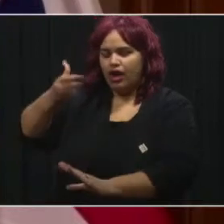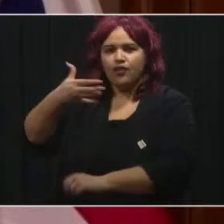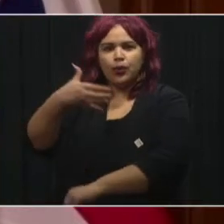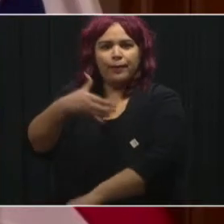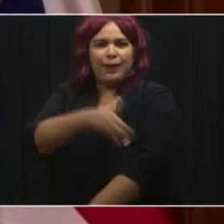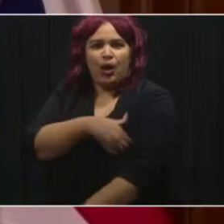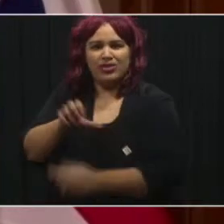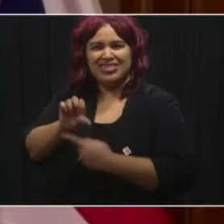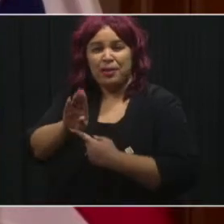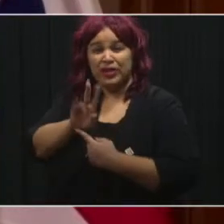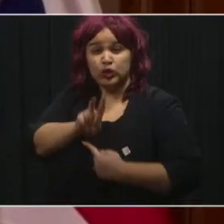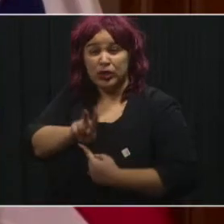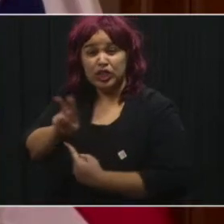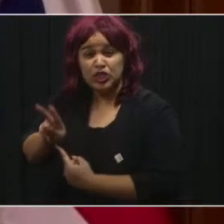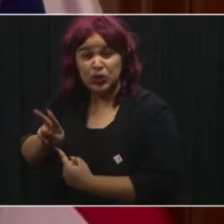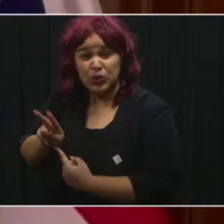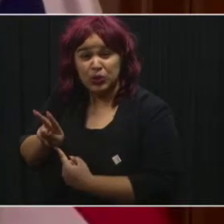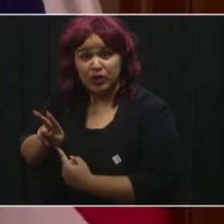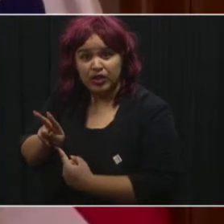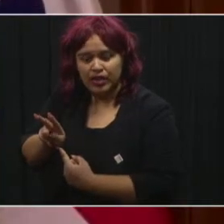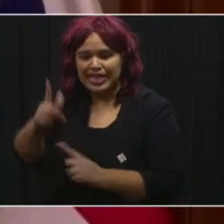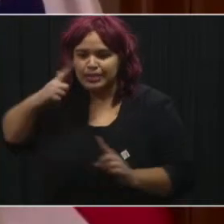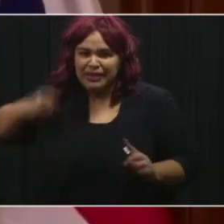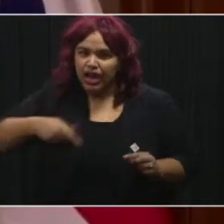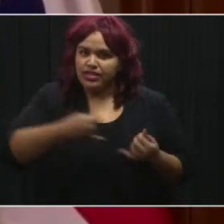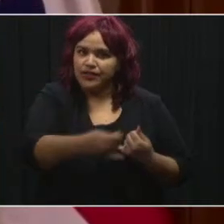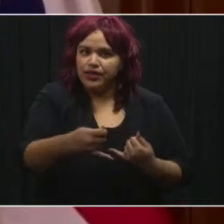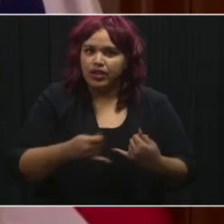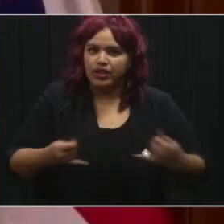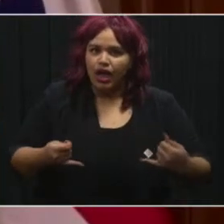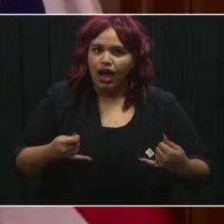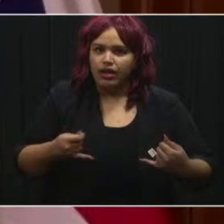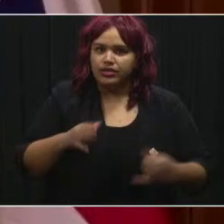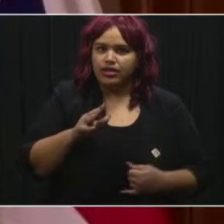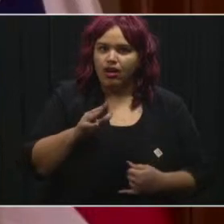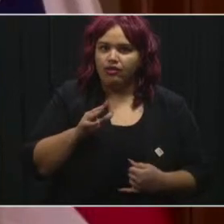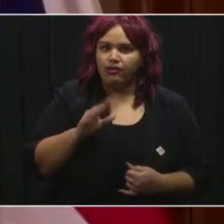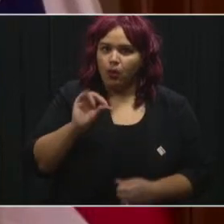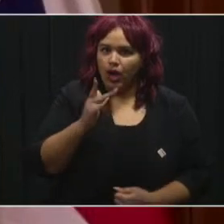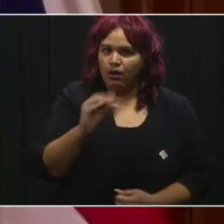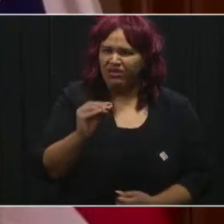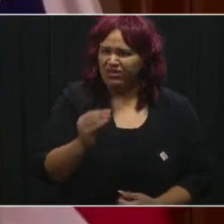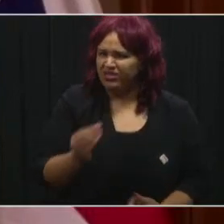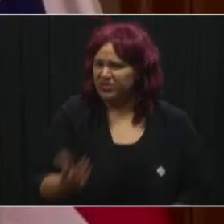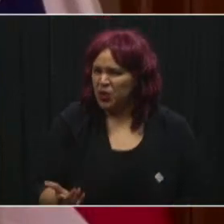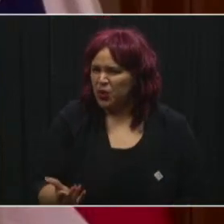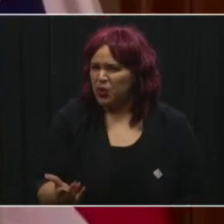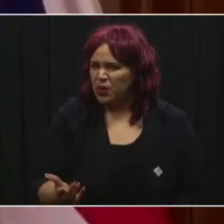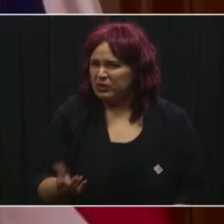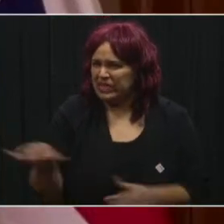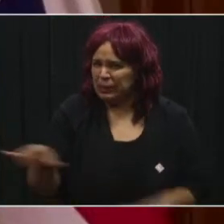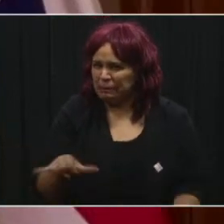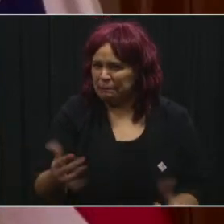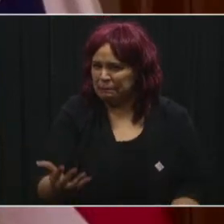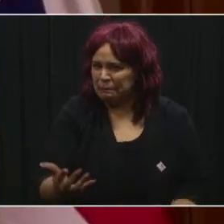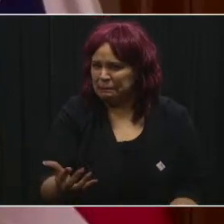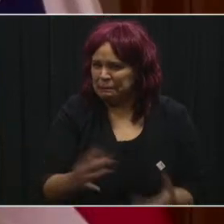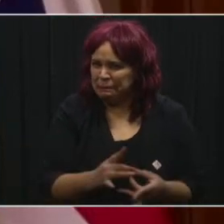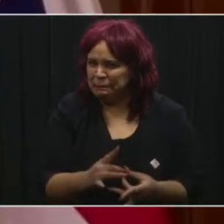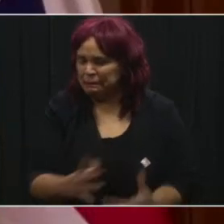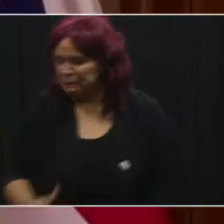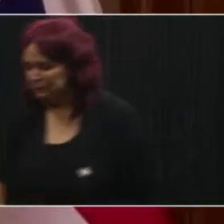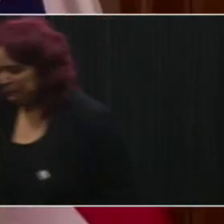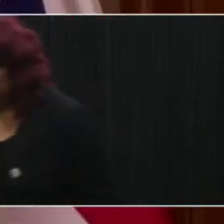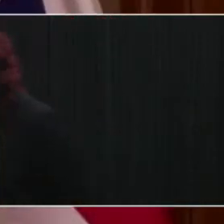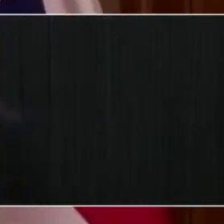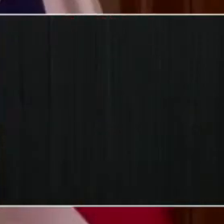issuing mandates? Thanks. Yeah, I think I was pretty blunt about what I thought about the process and what I thought about the end result